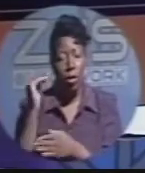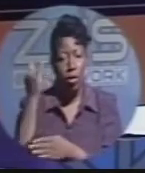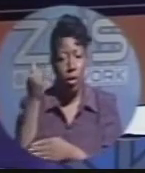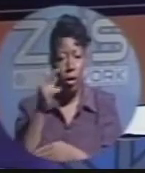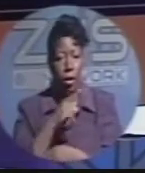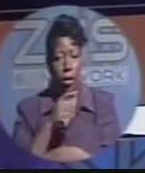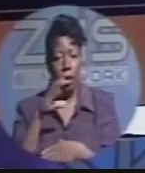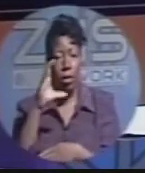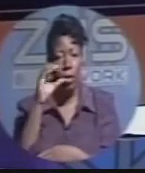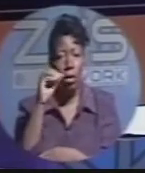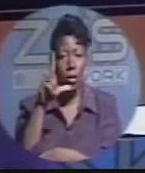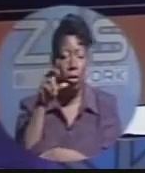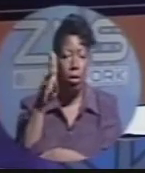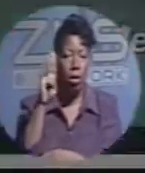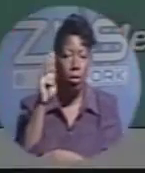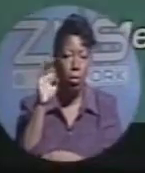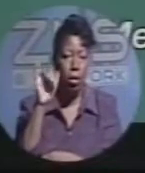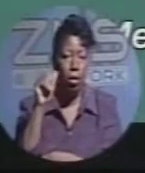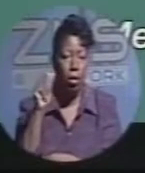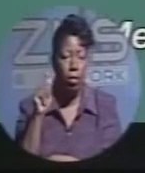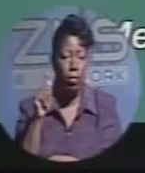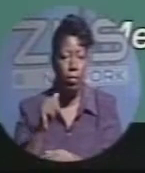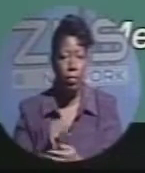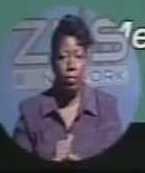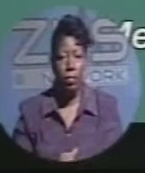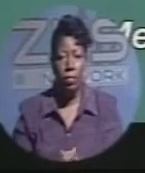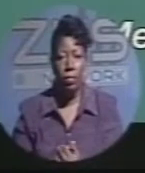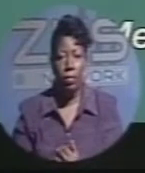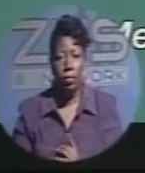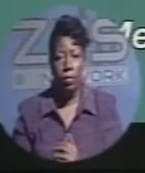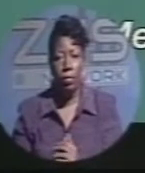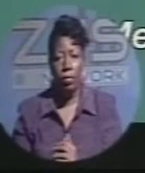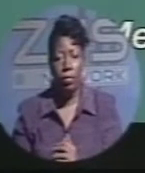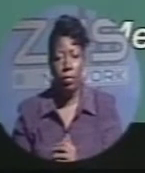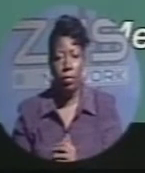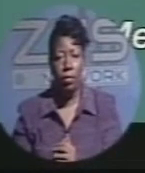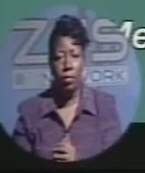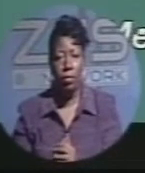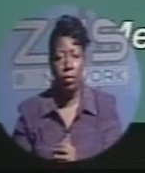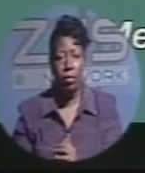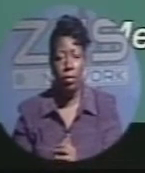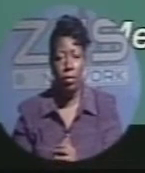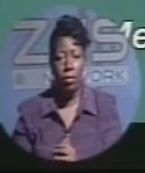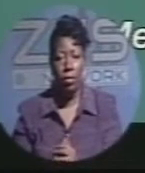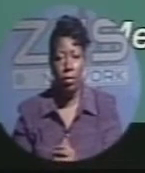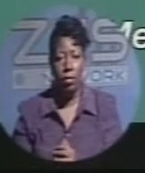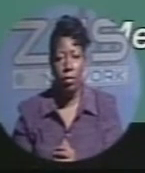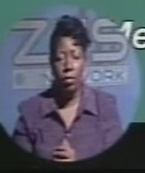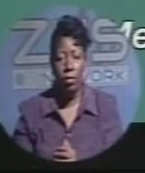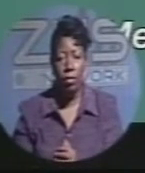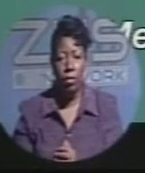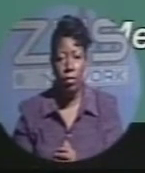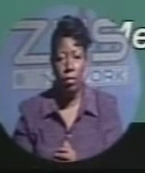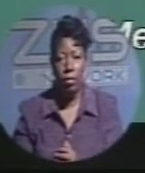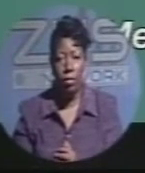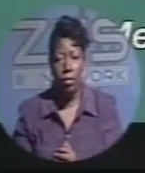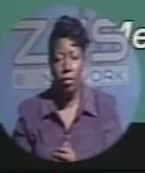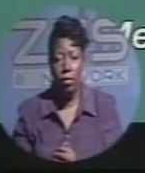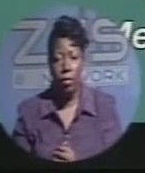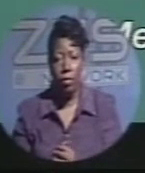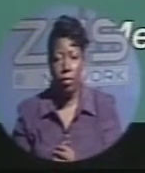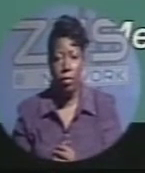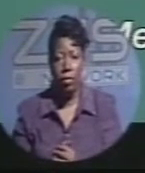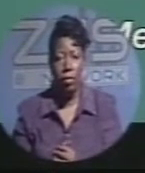is in Colombia. This men's national softball team 2013 World Qualifier and Pan Am Games